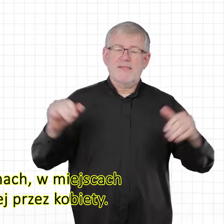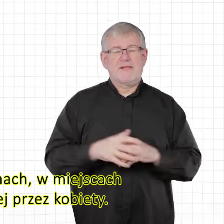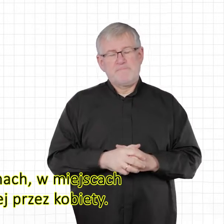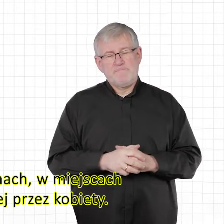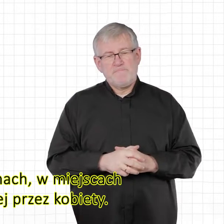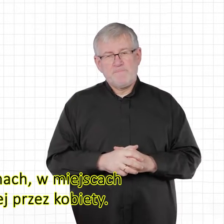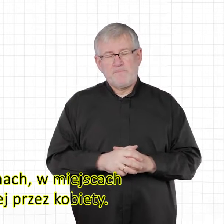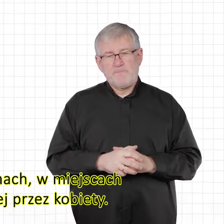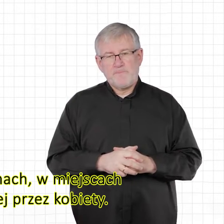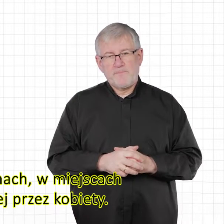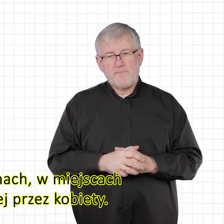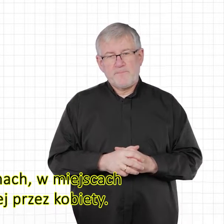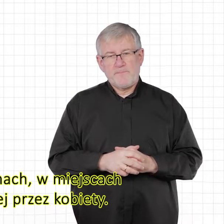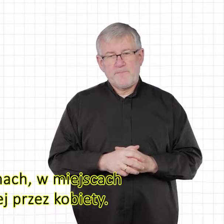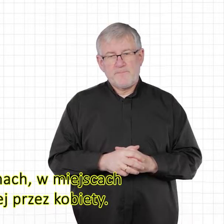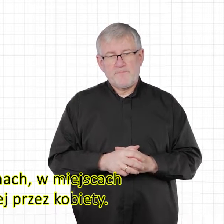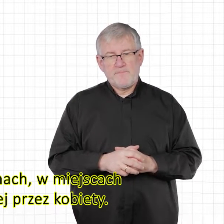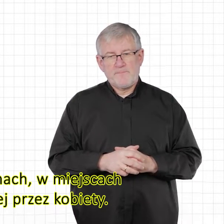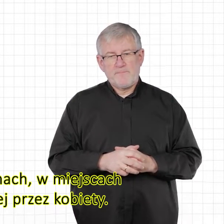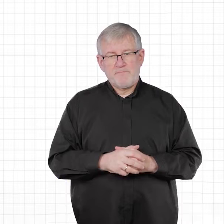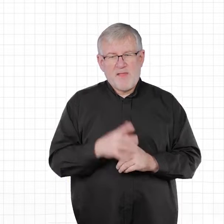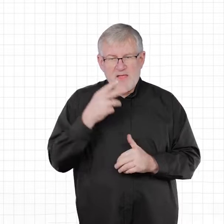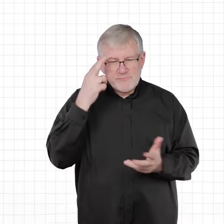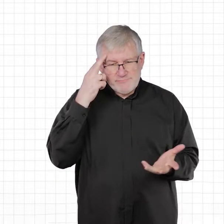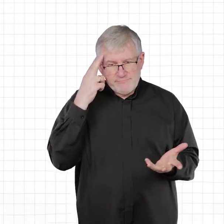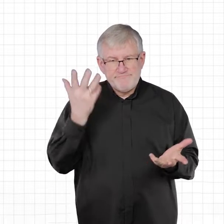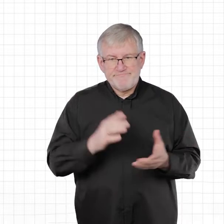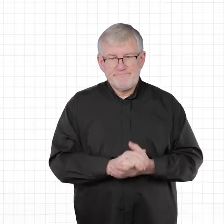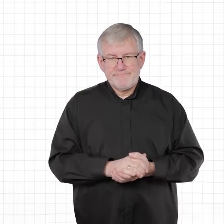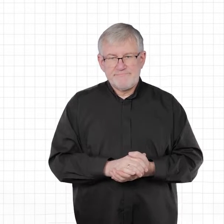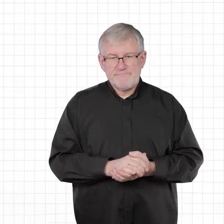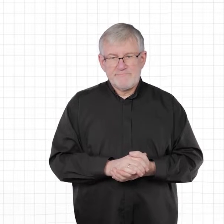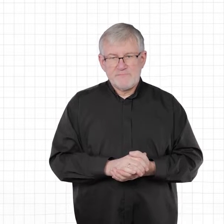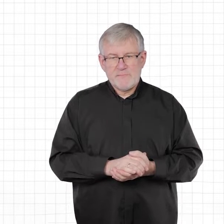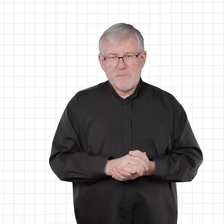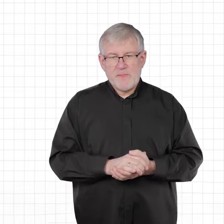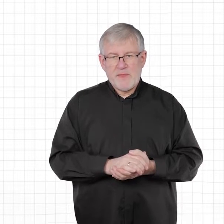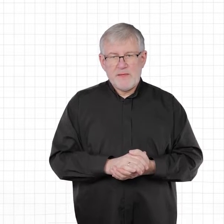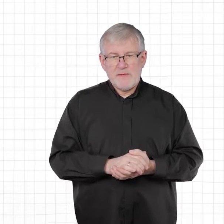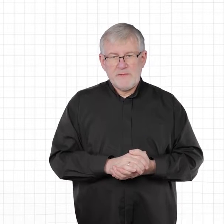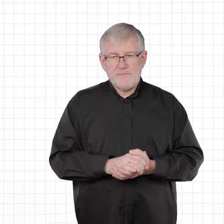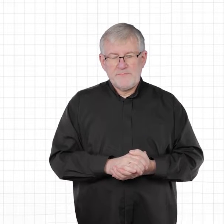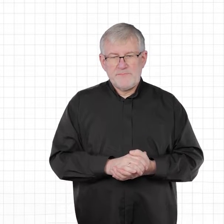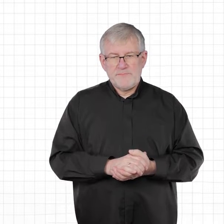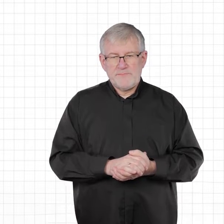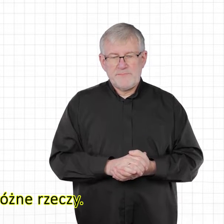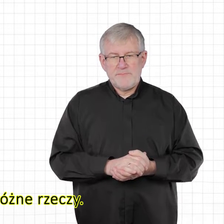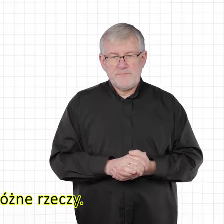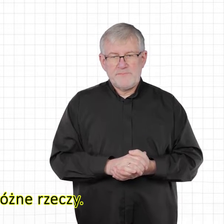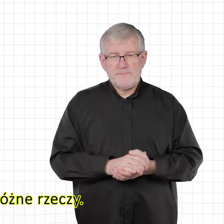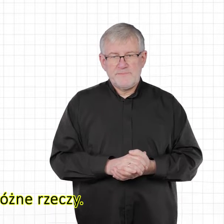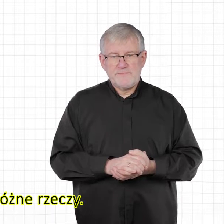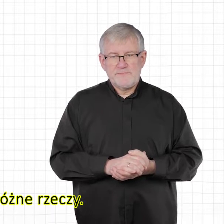of all work that women were doing. So this was a huge milestone, I think, in the power,